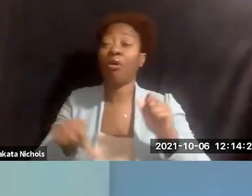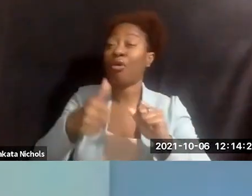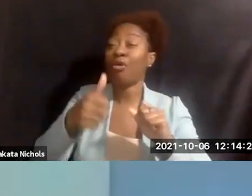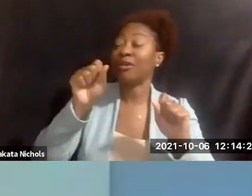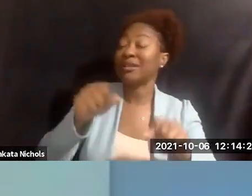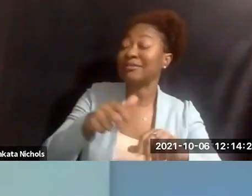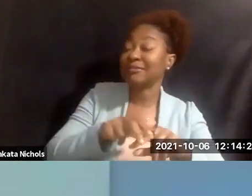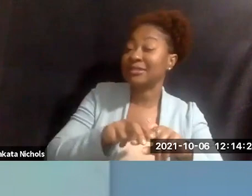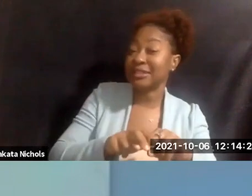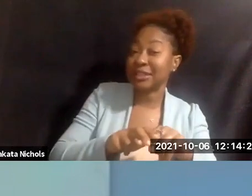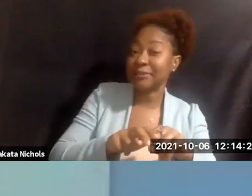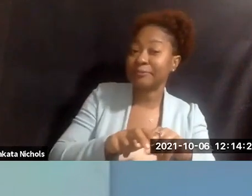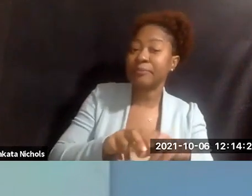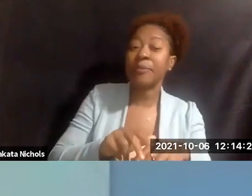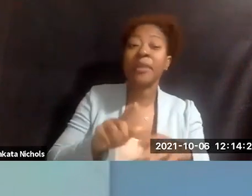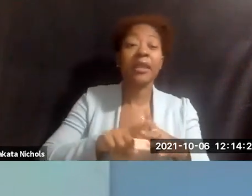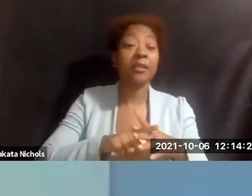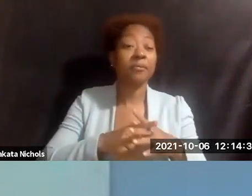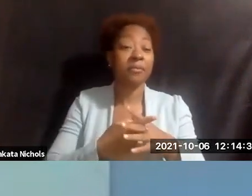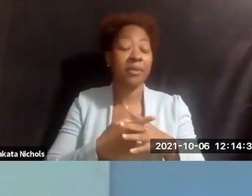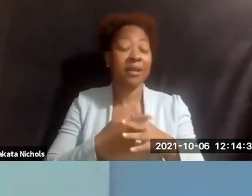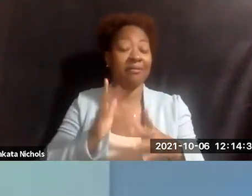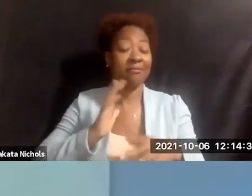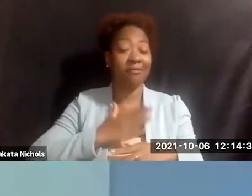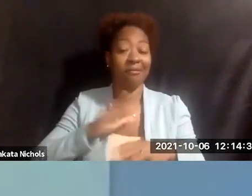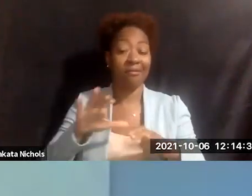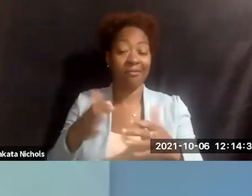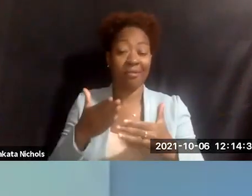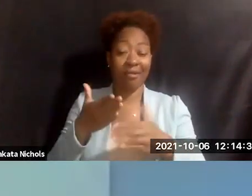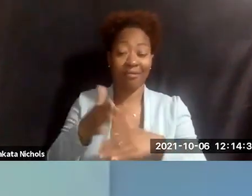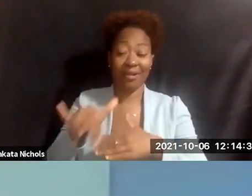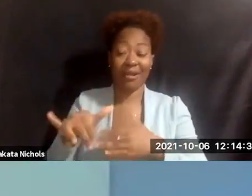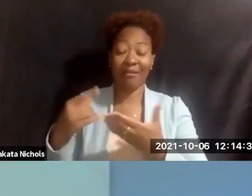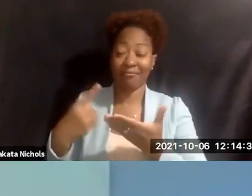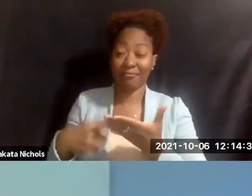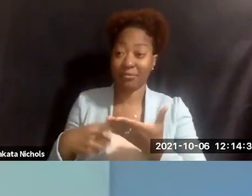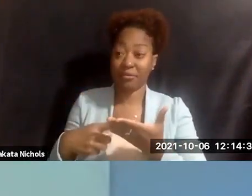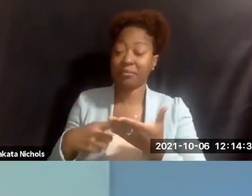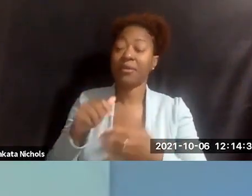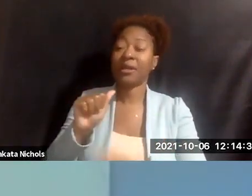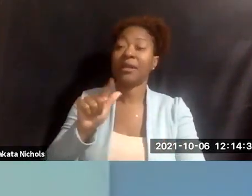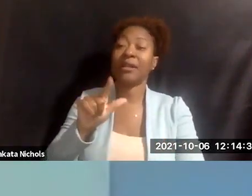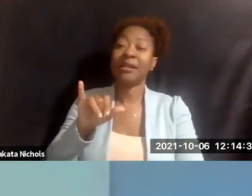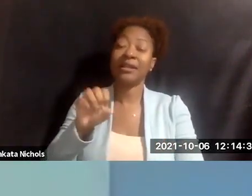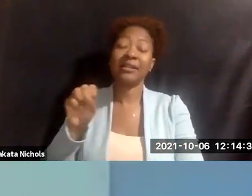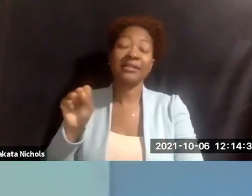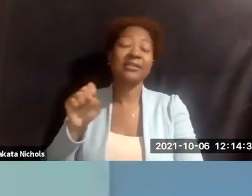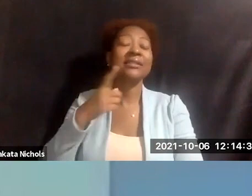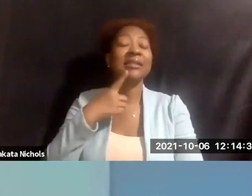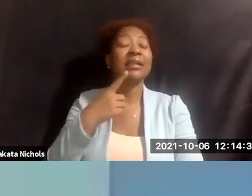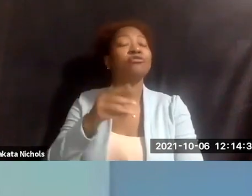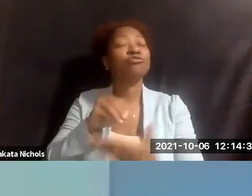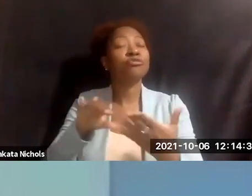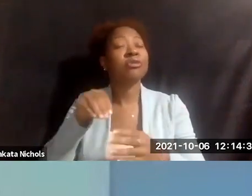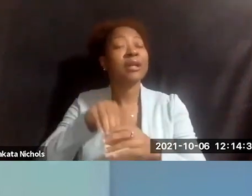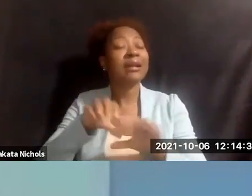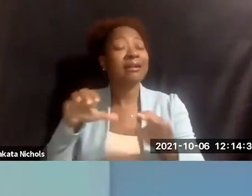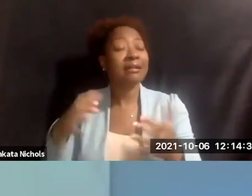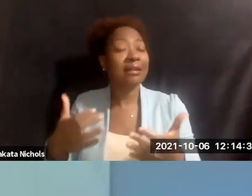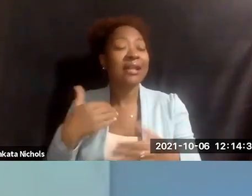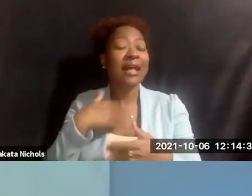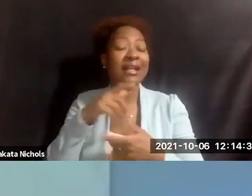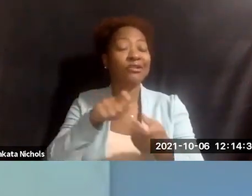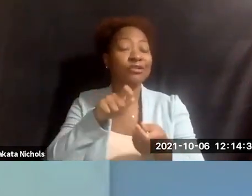At the beginning of our class, after that conversation, Elise made an announcement explaining that there was a student in class who had a certain condition